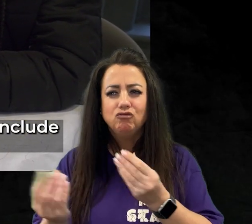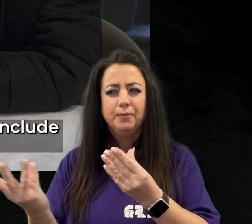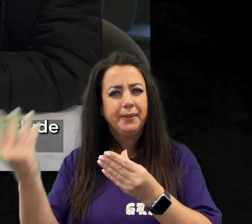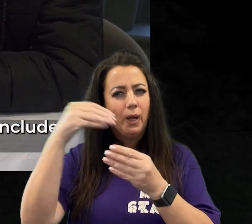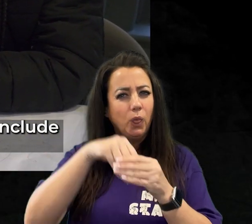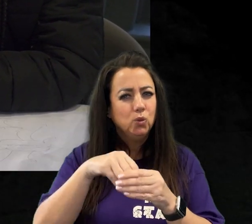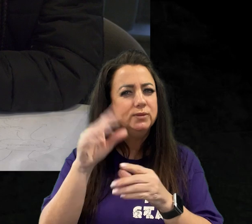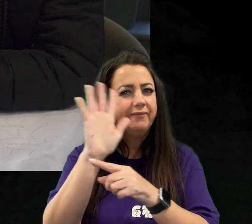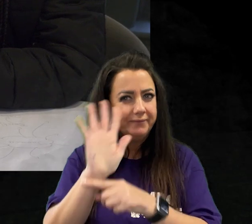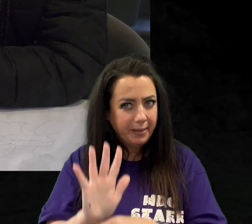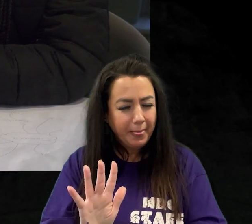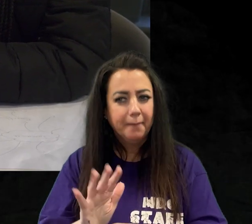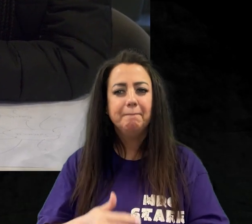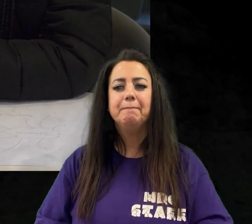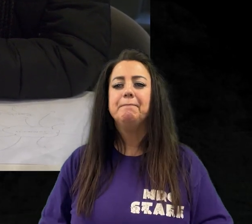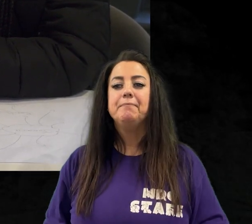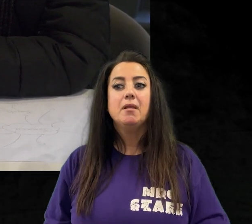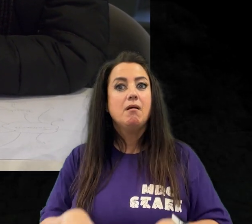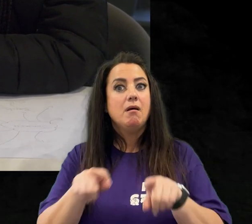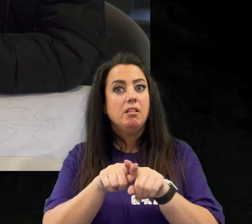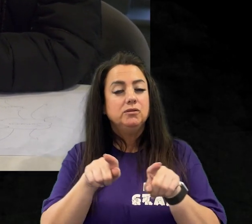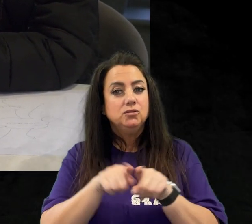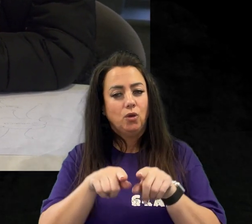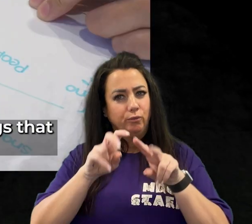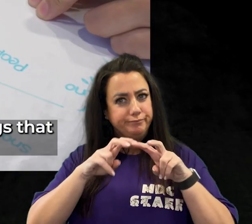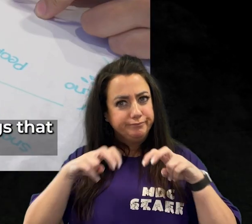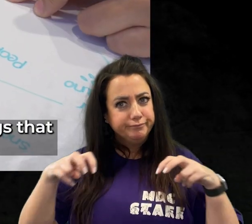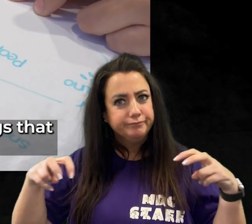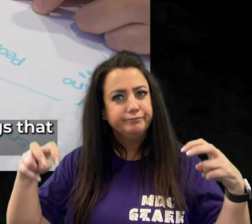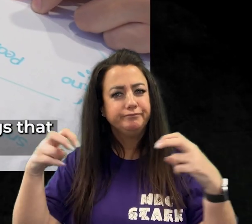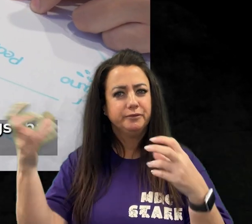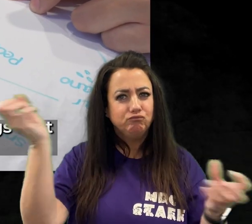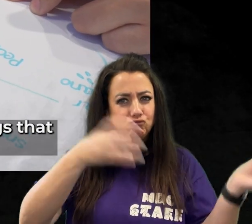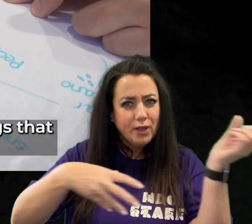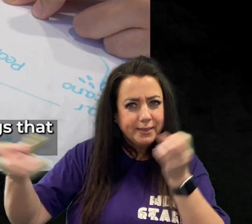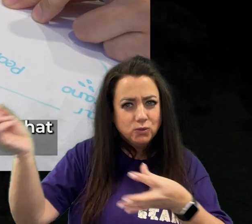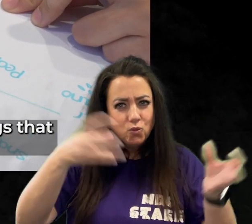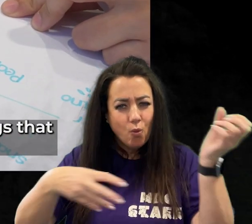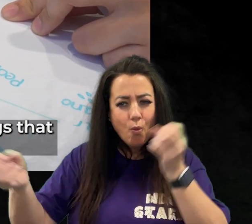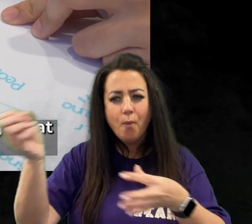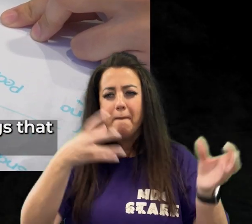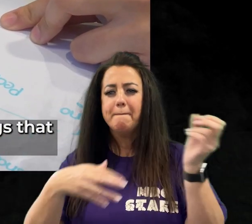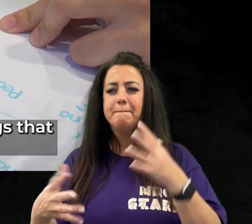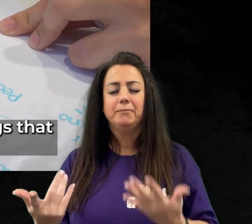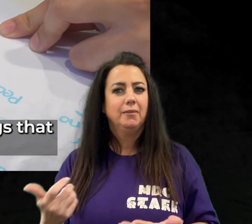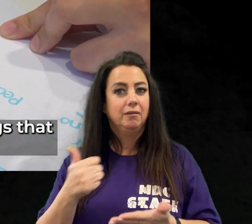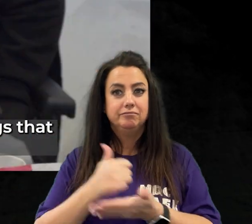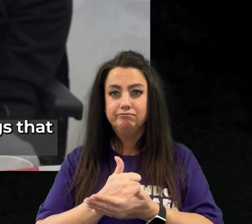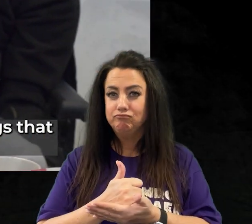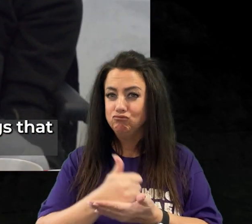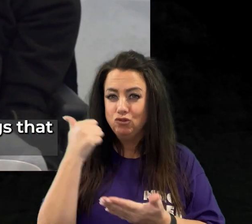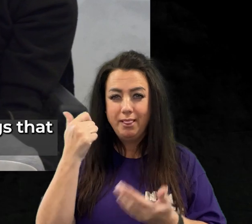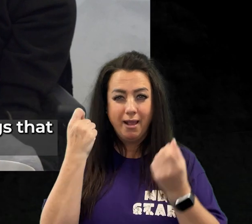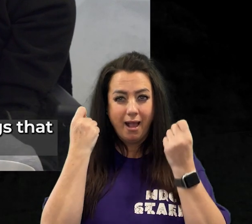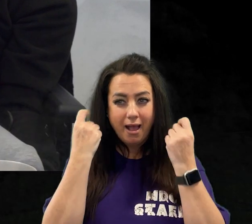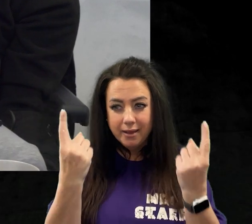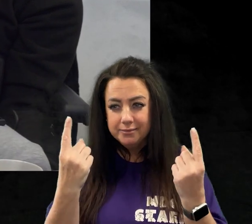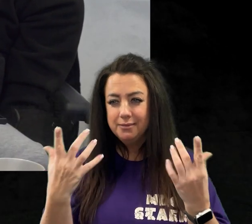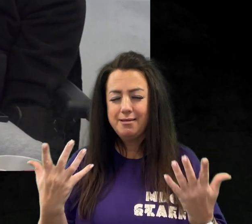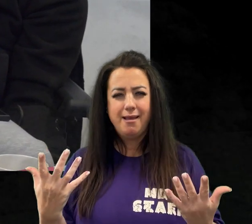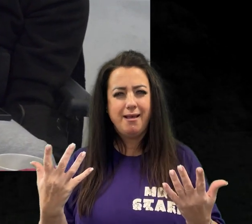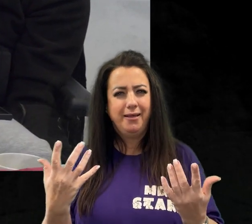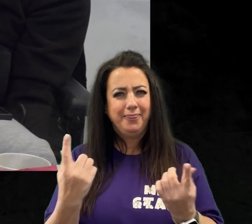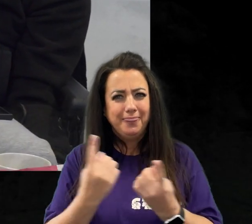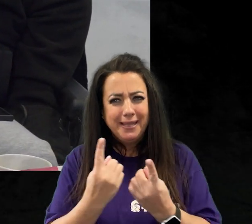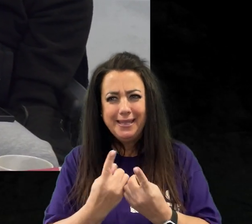film, and also to sit down and brainstorm some of the brilliant ideas that they had for things that they wanted to include in the